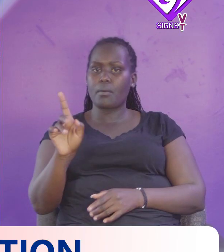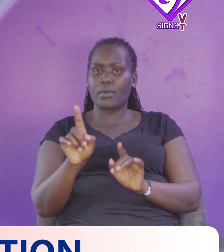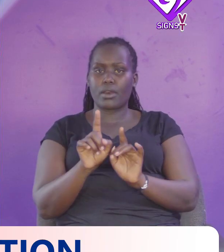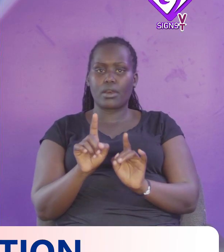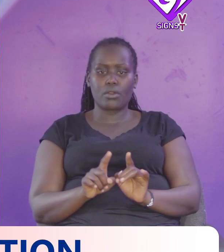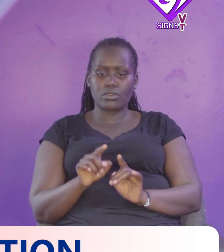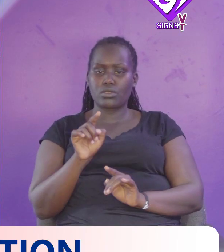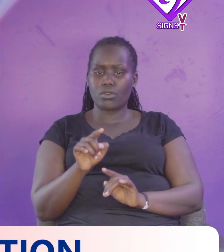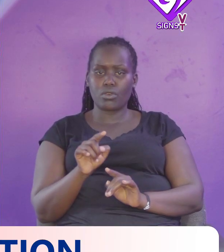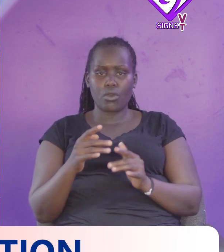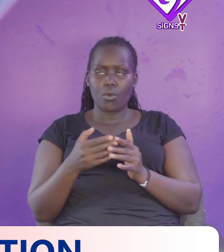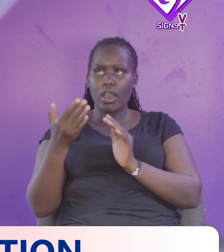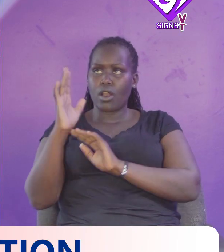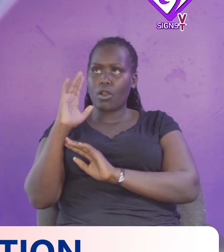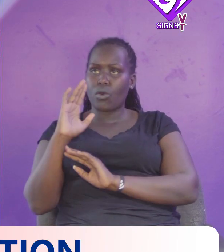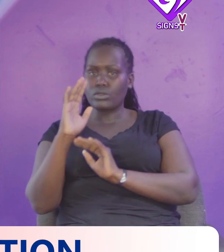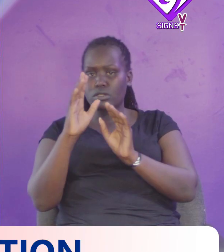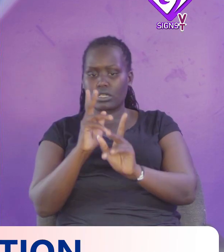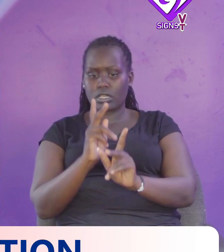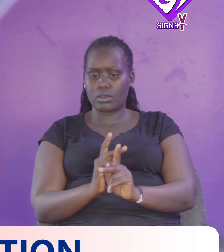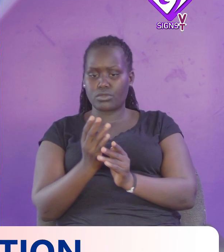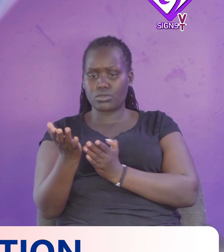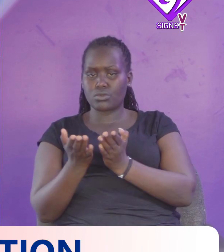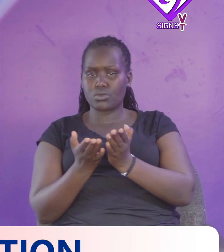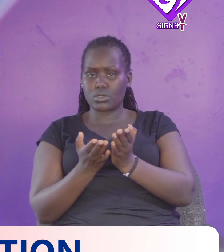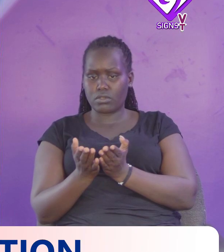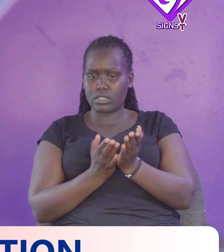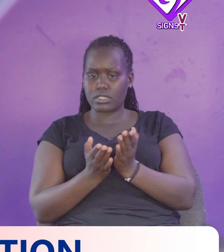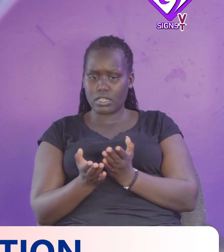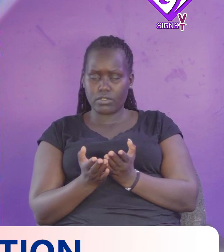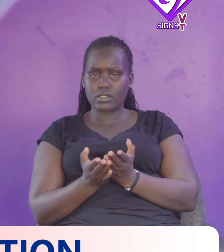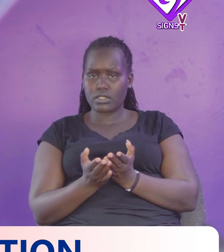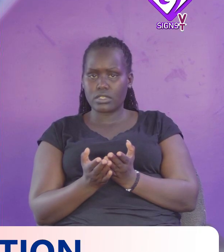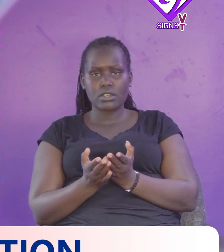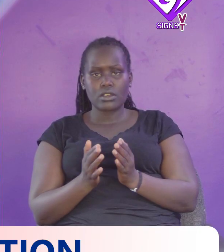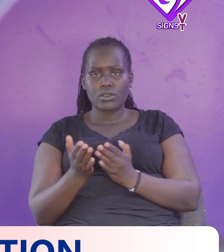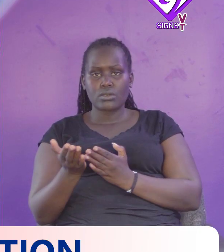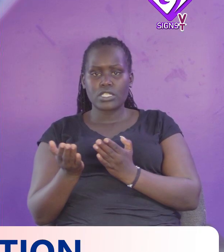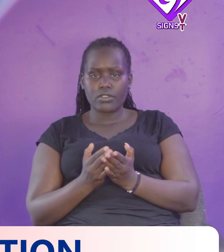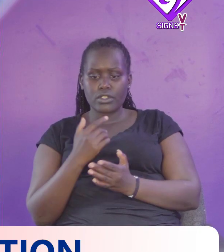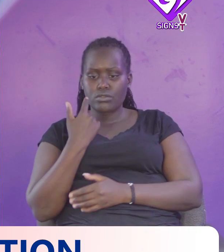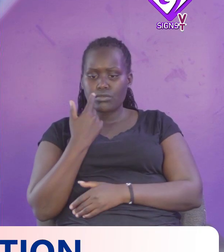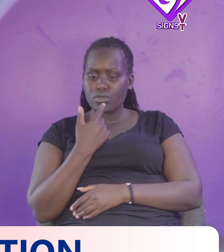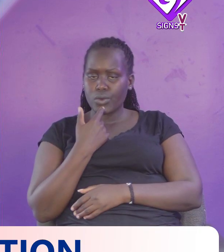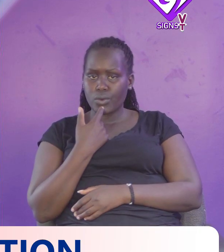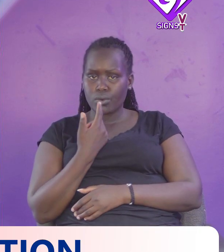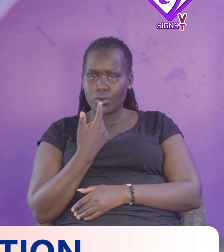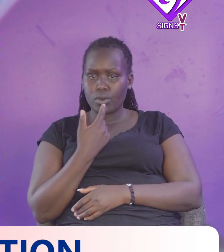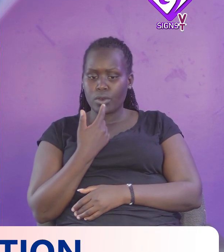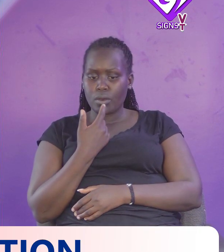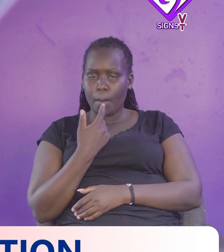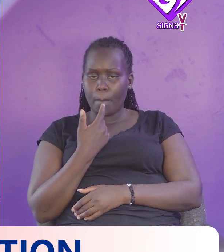where God puts you to serve, is it service to destroy man or service to build a fellow